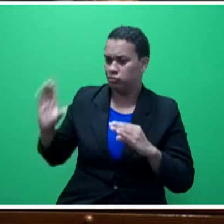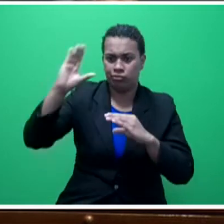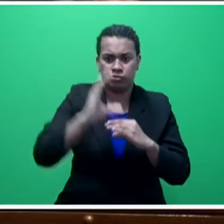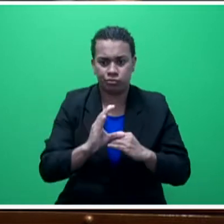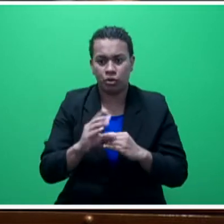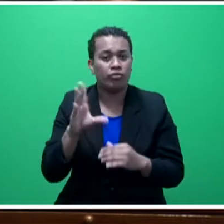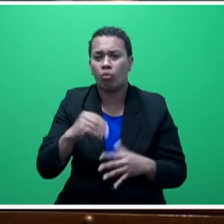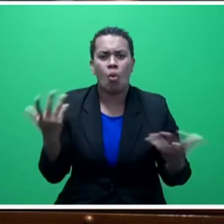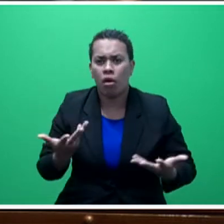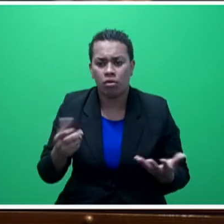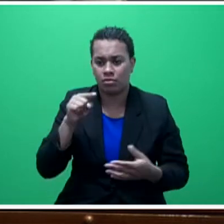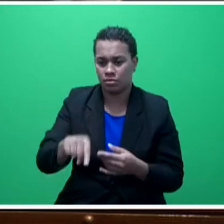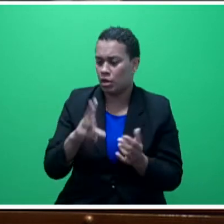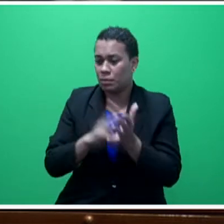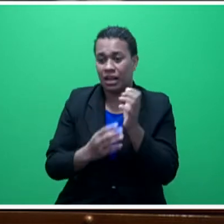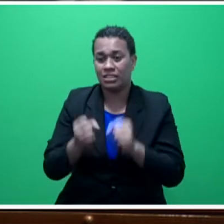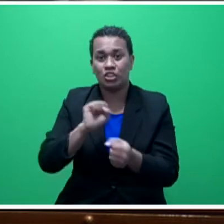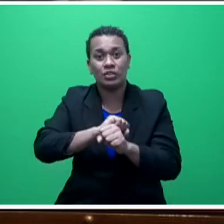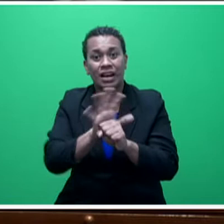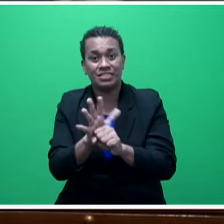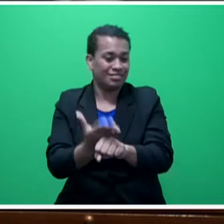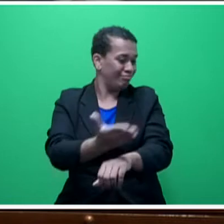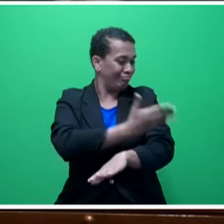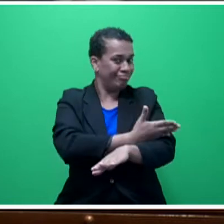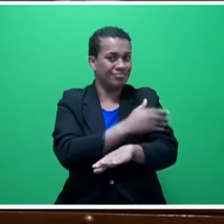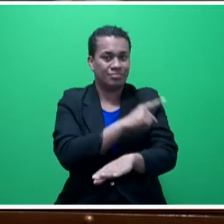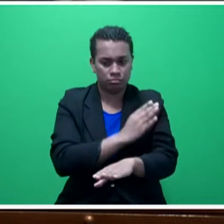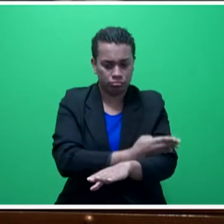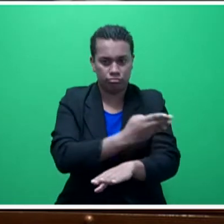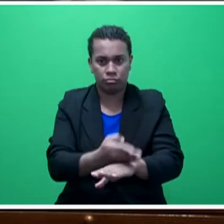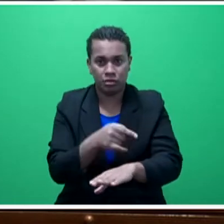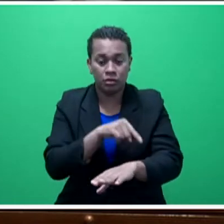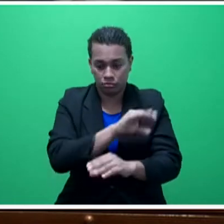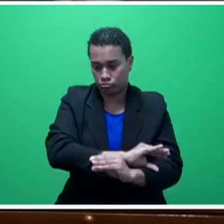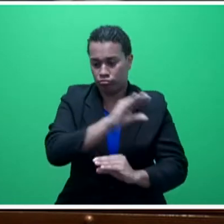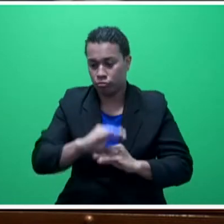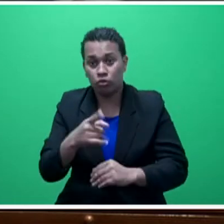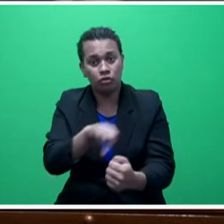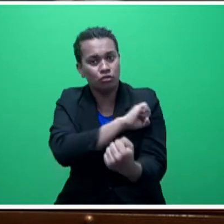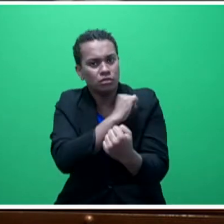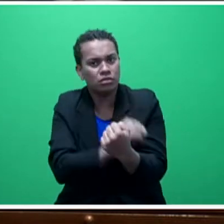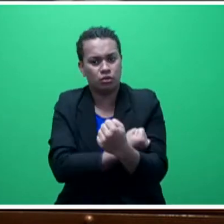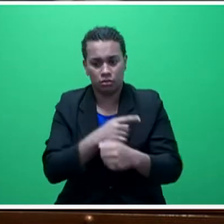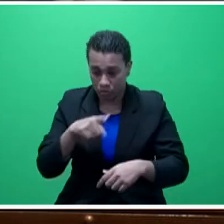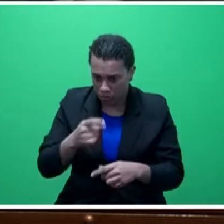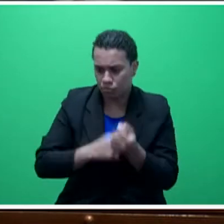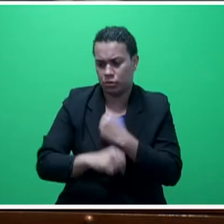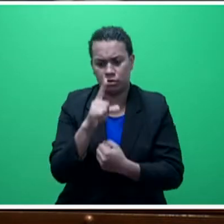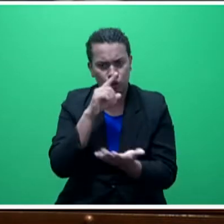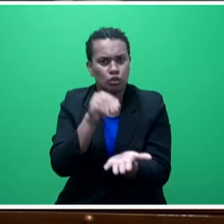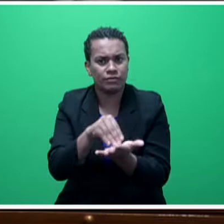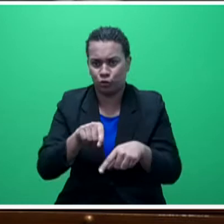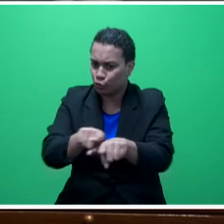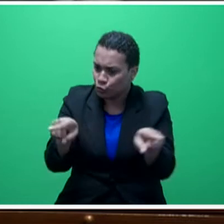to strengthen them in their operations and programs to provide greater service to Fijians living with disabilities